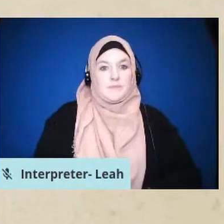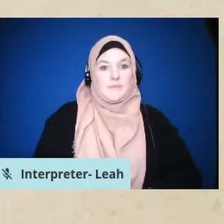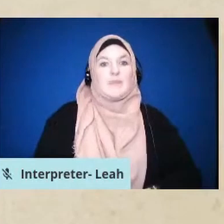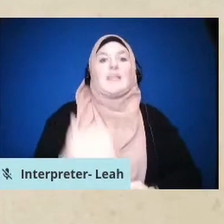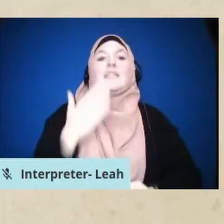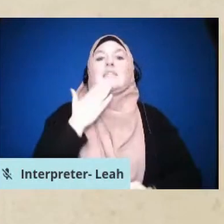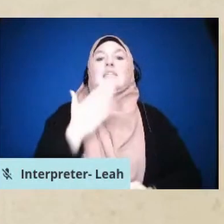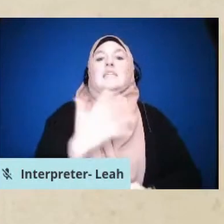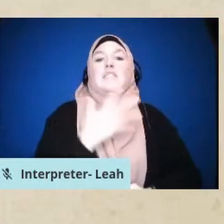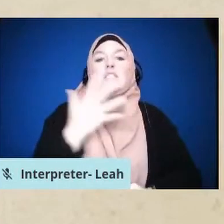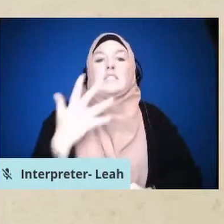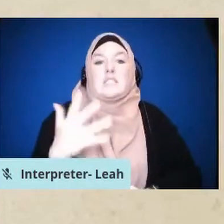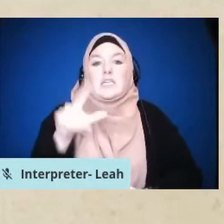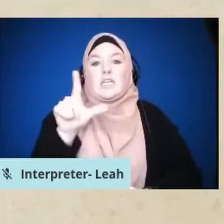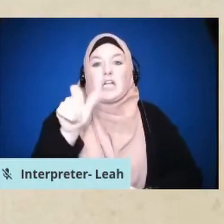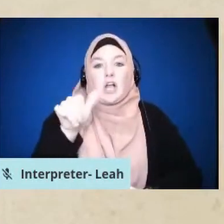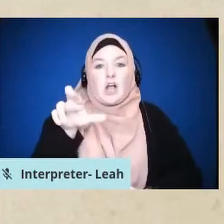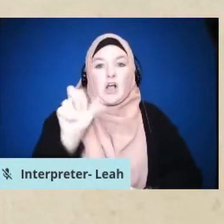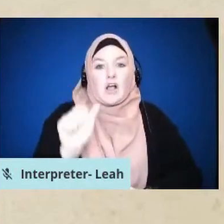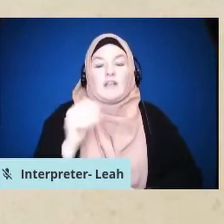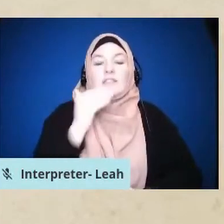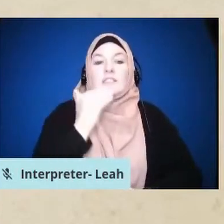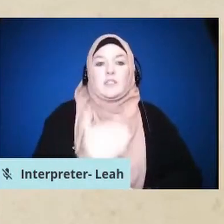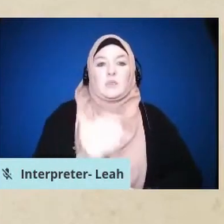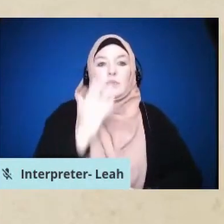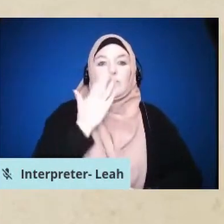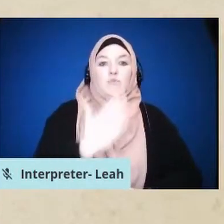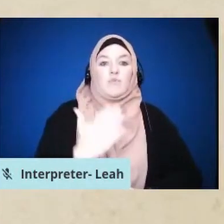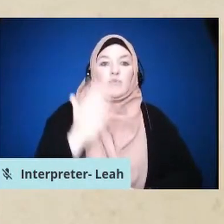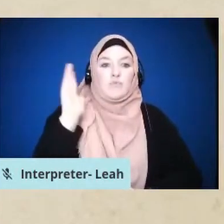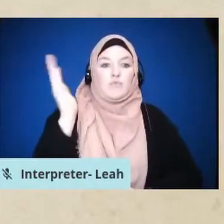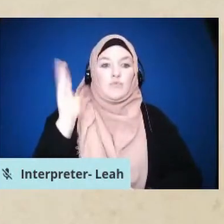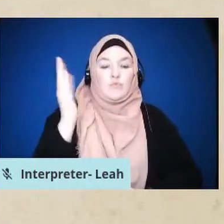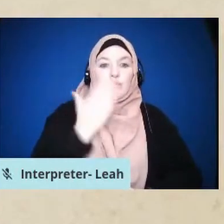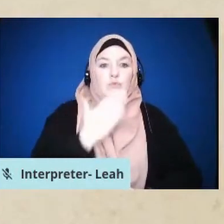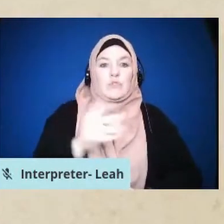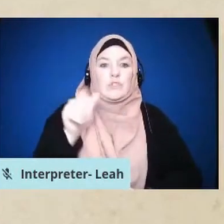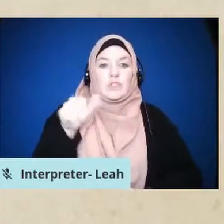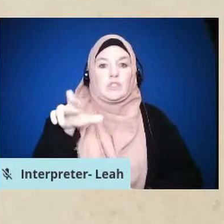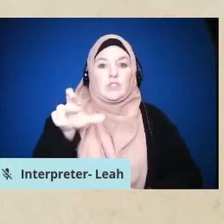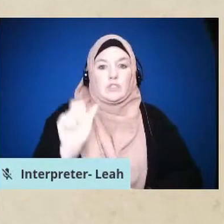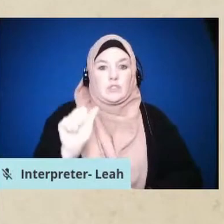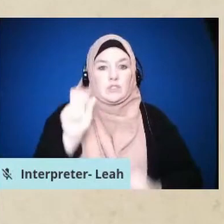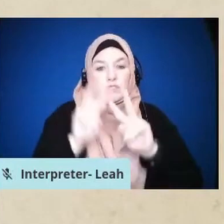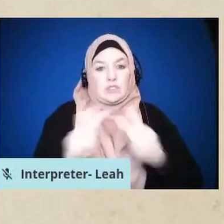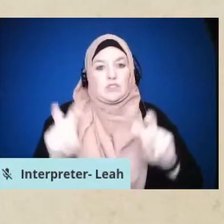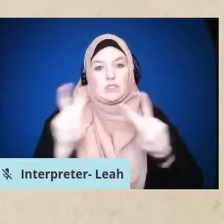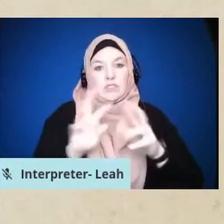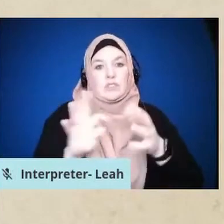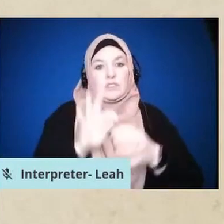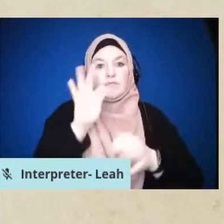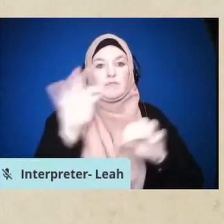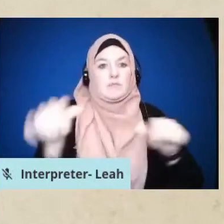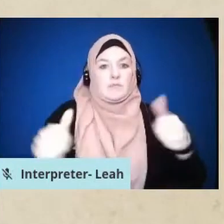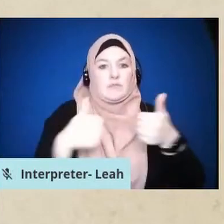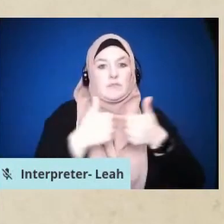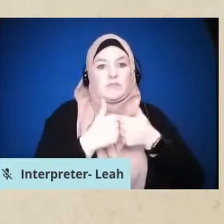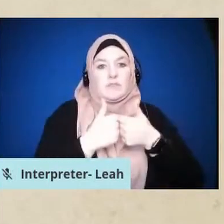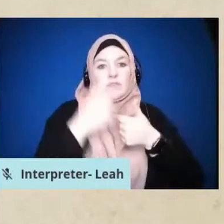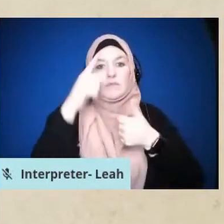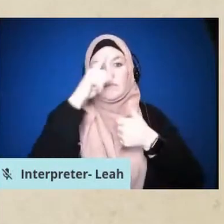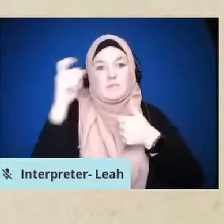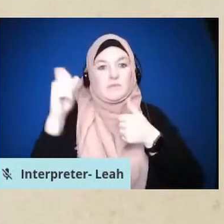Thank you so much, Lara. We appreciate your presentation. Lara examined the spiritual challenges due